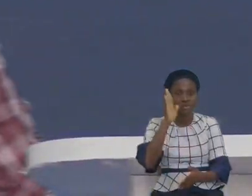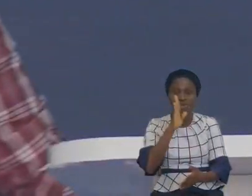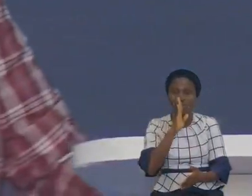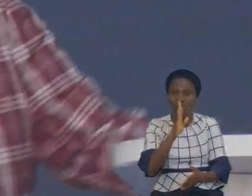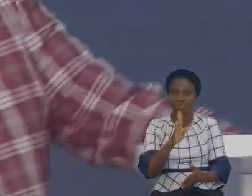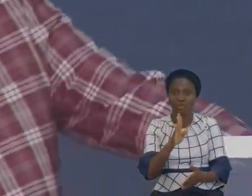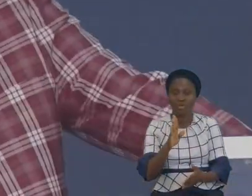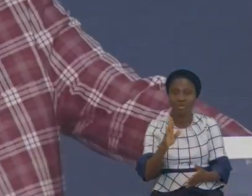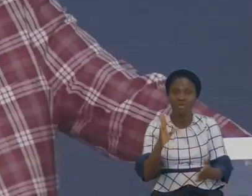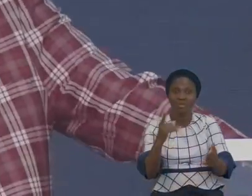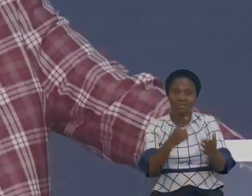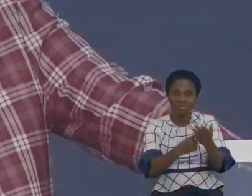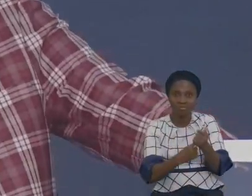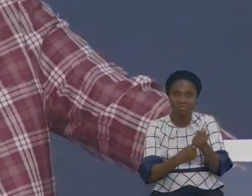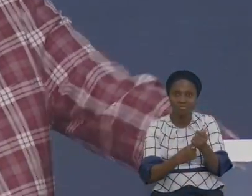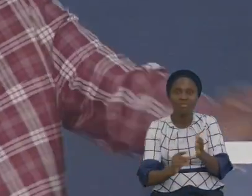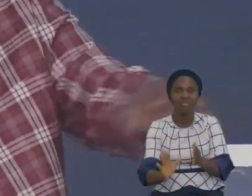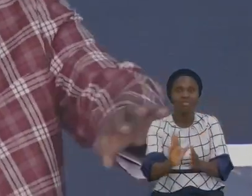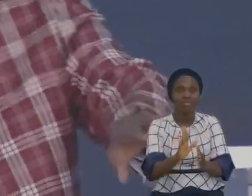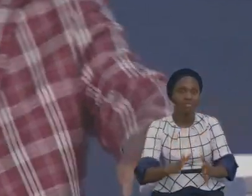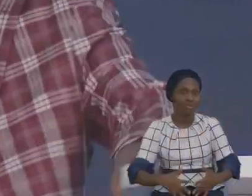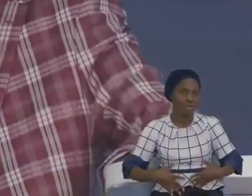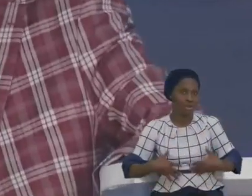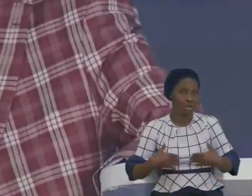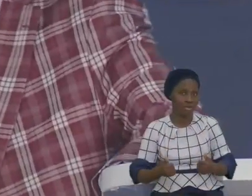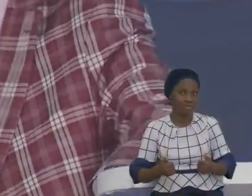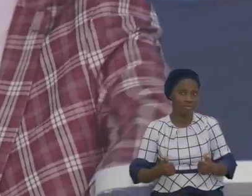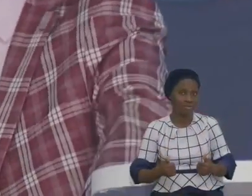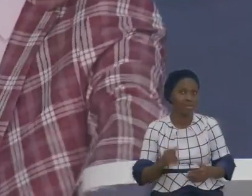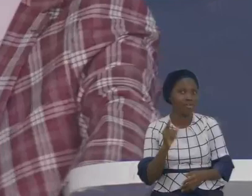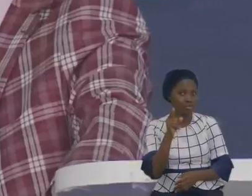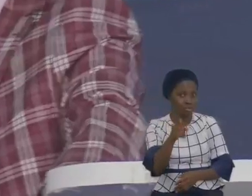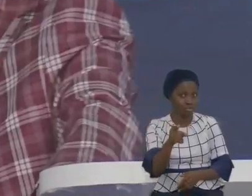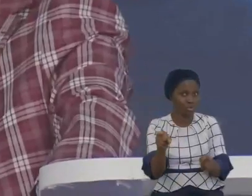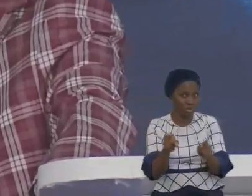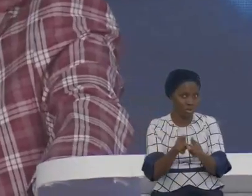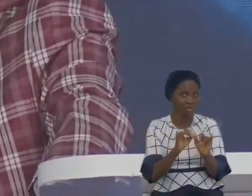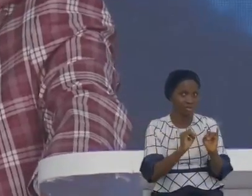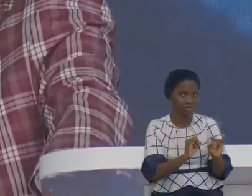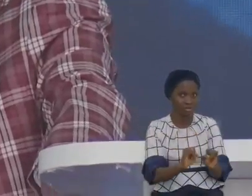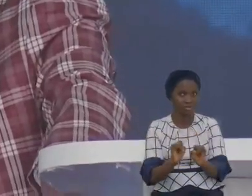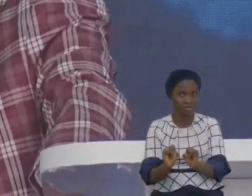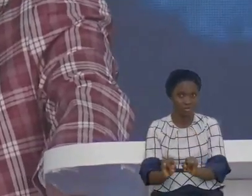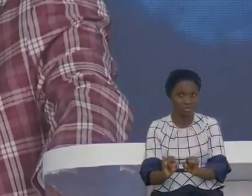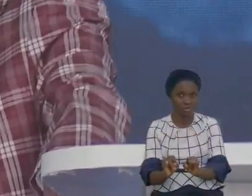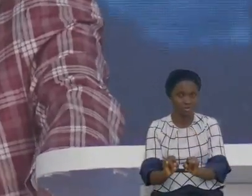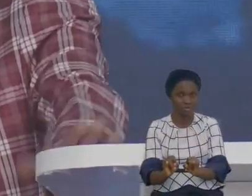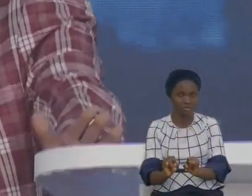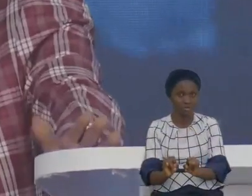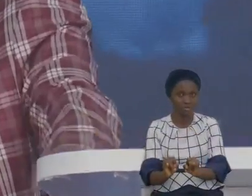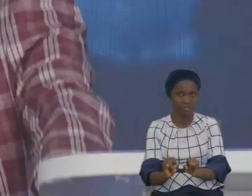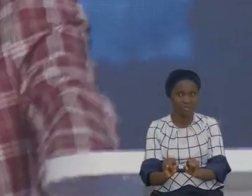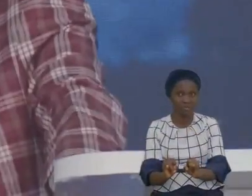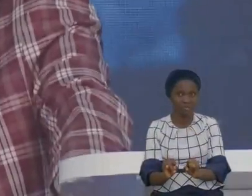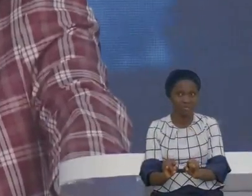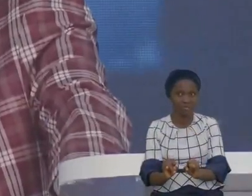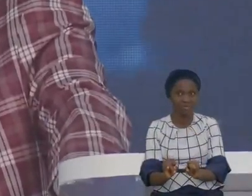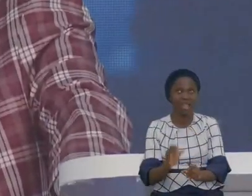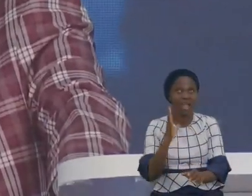an individual, and he'll show you the way up, and you will look